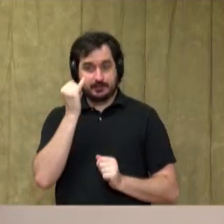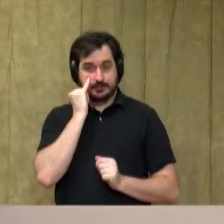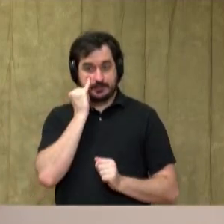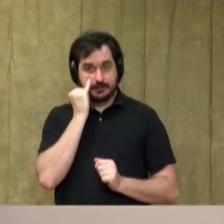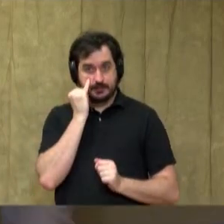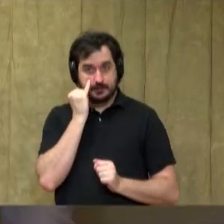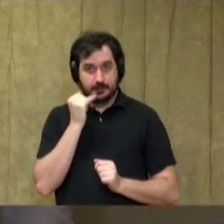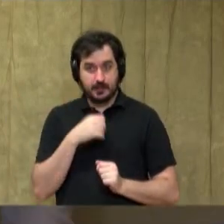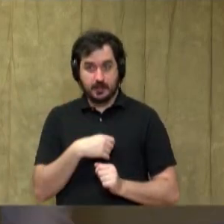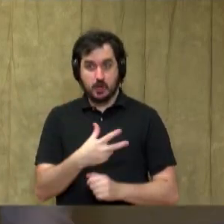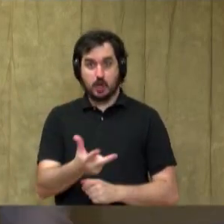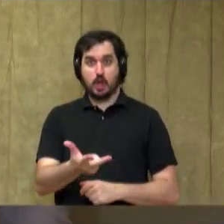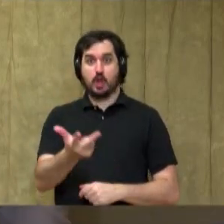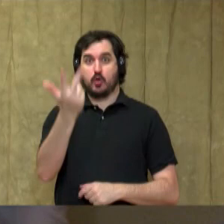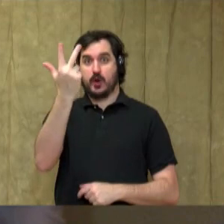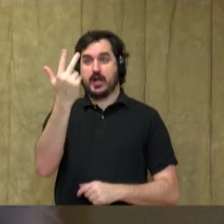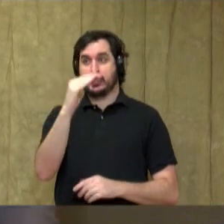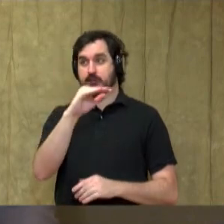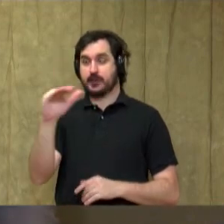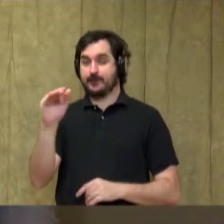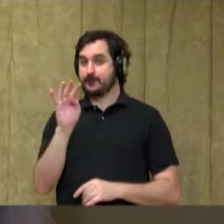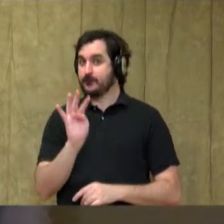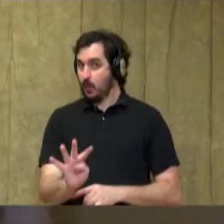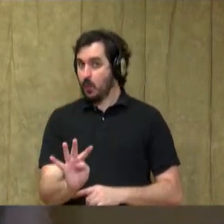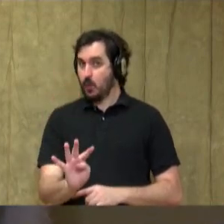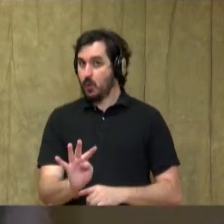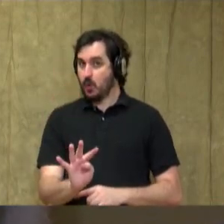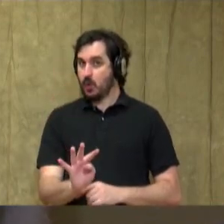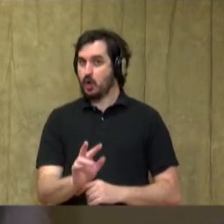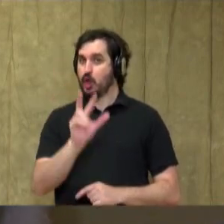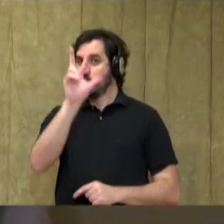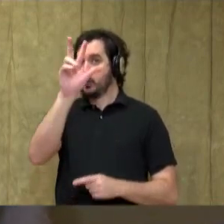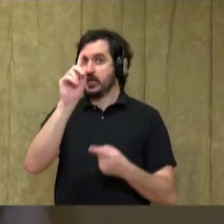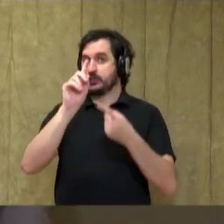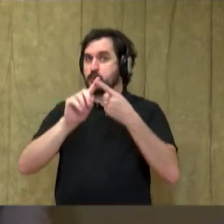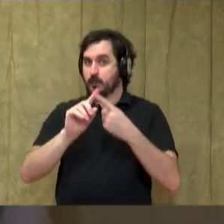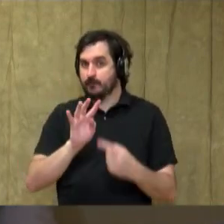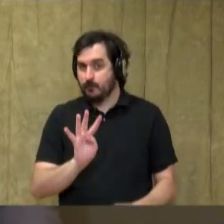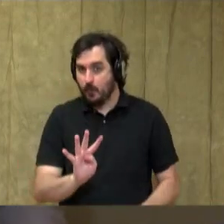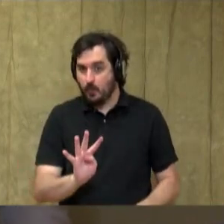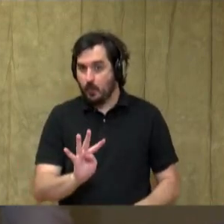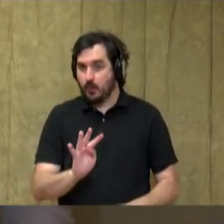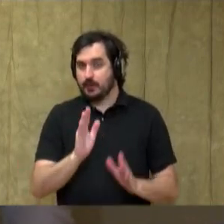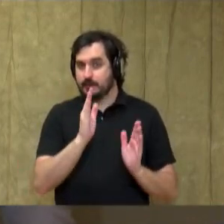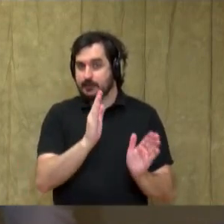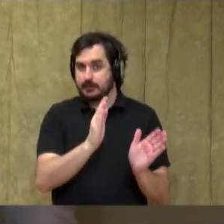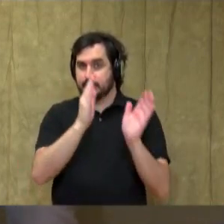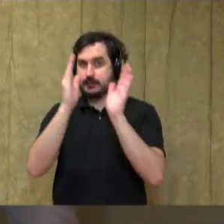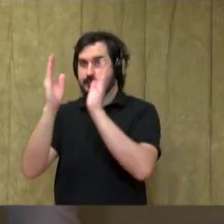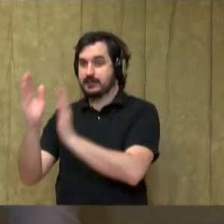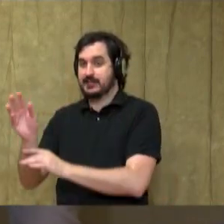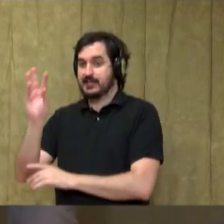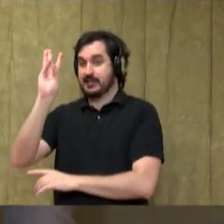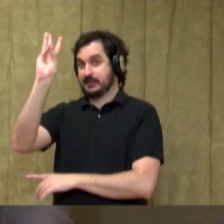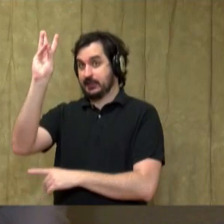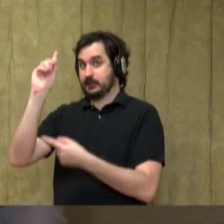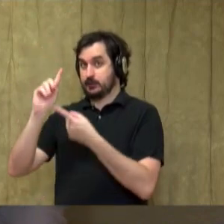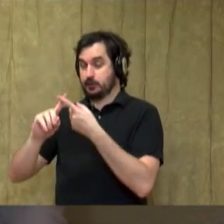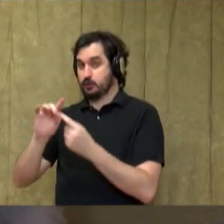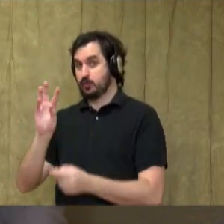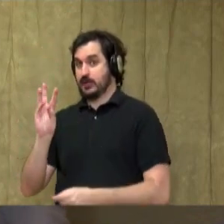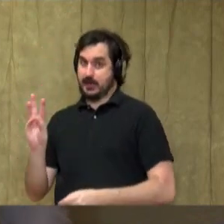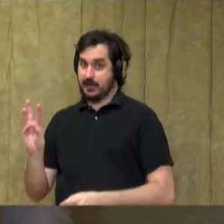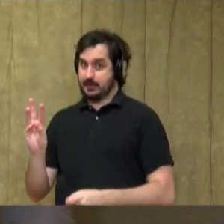3 to 4, and then the next set of corresponding terms would be 6 to